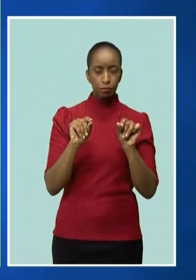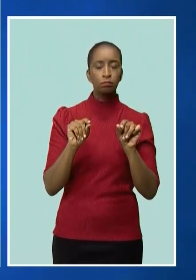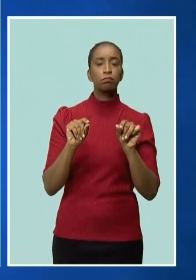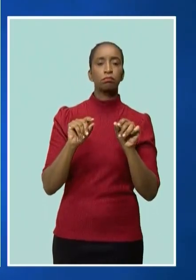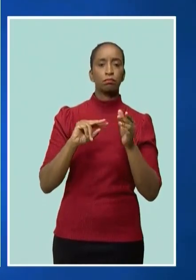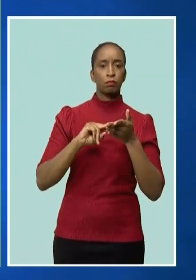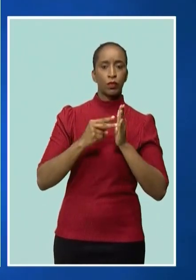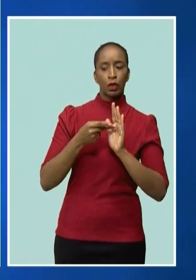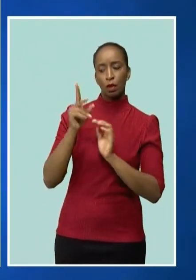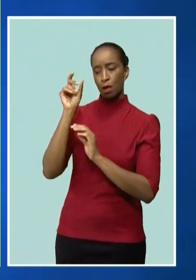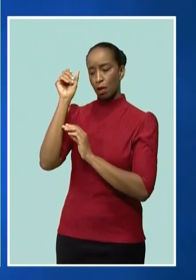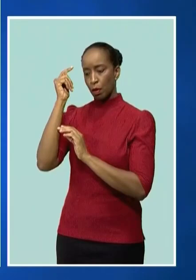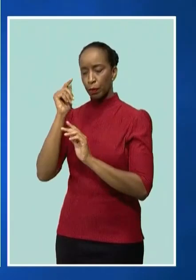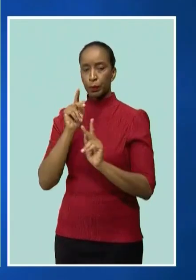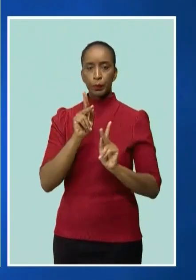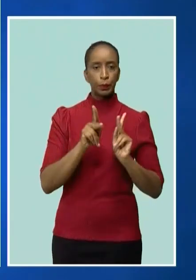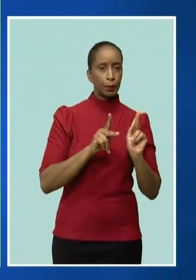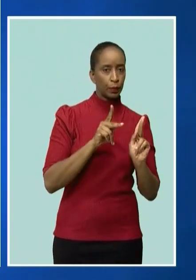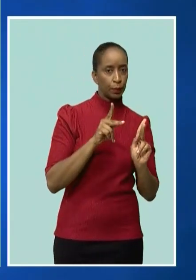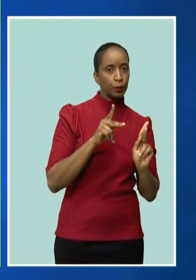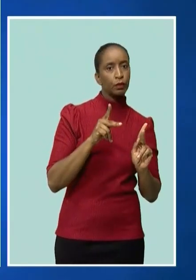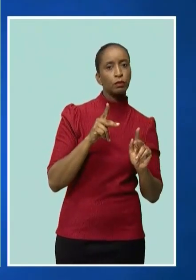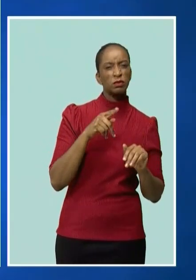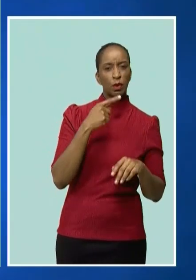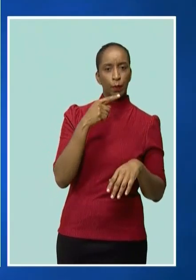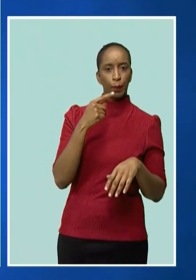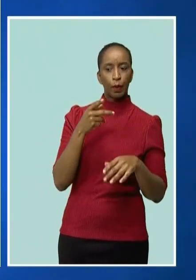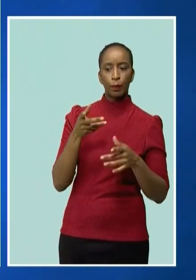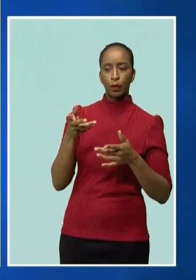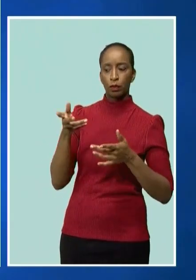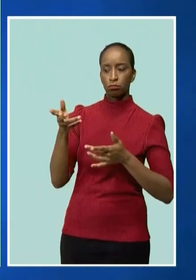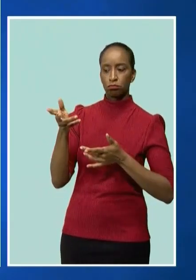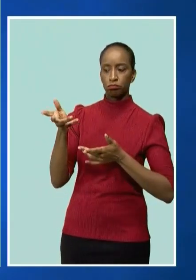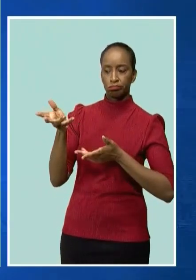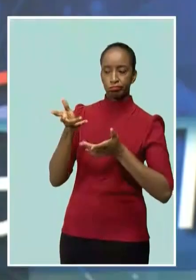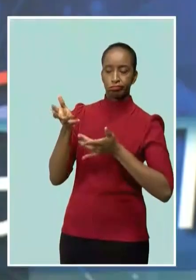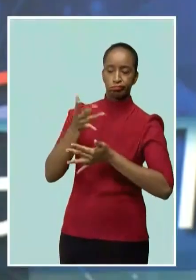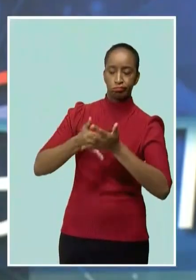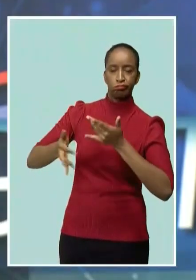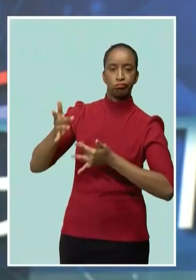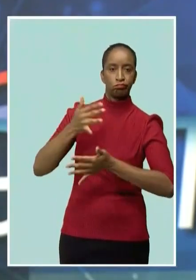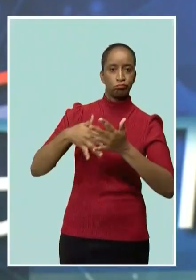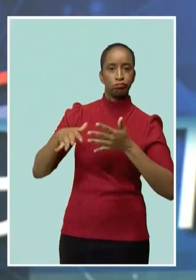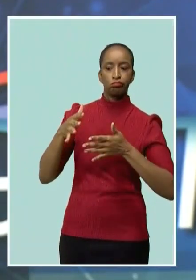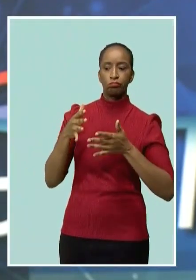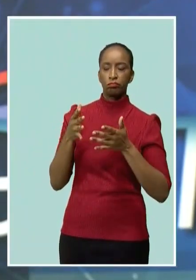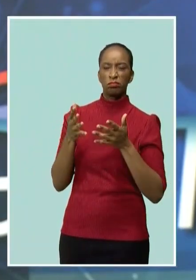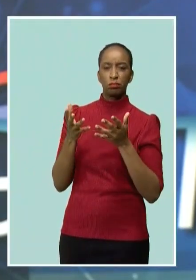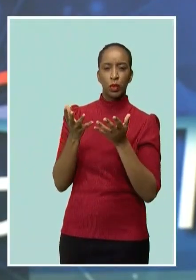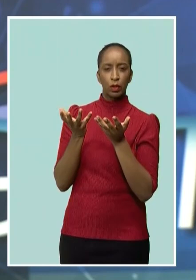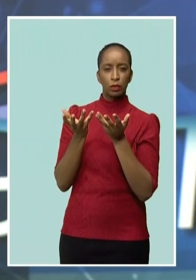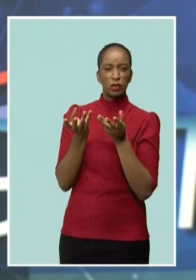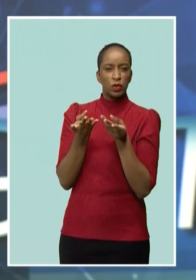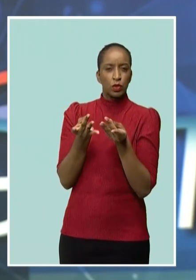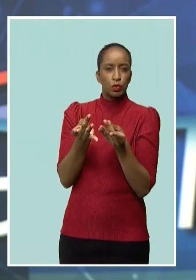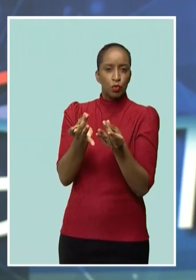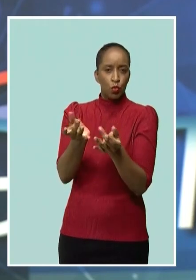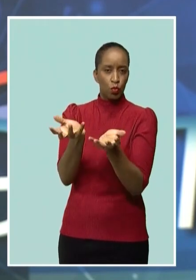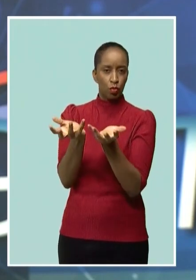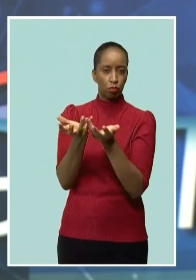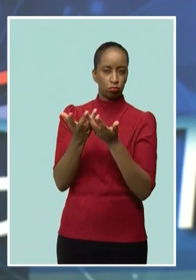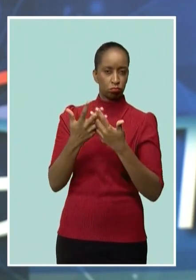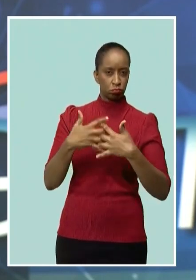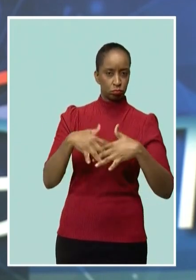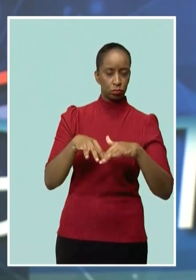public seamless. Trevor Thorpe, CBC News. Thanks, Trevor. Well, government is making a